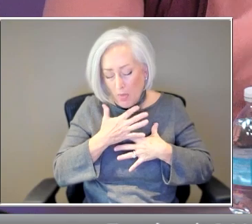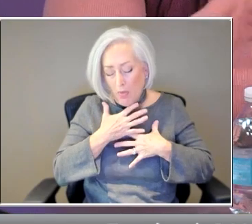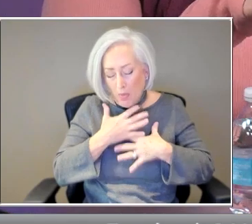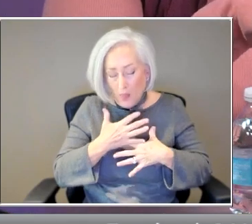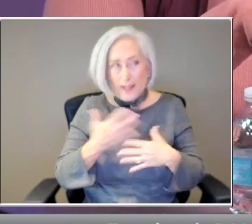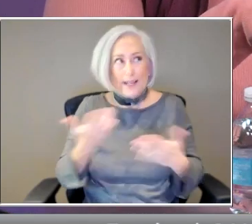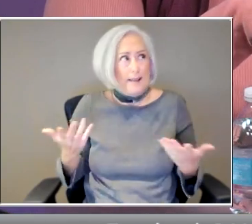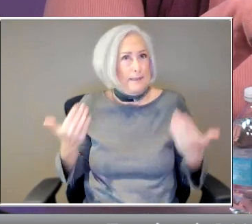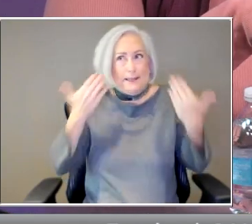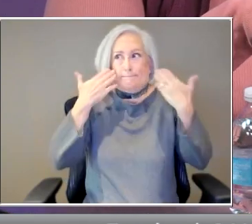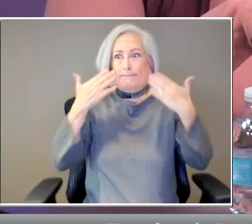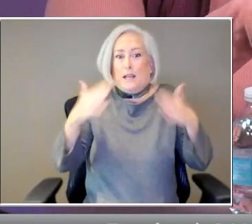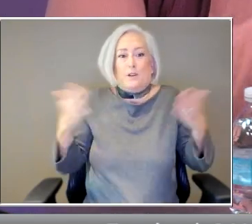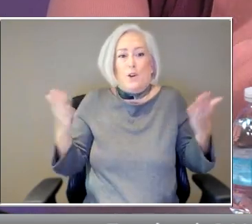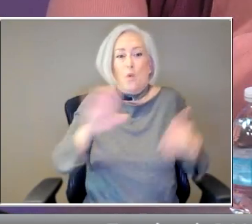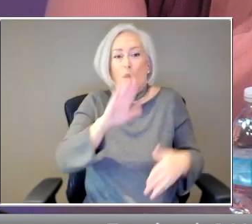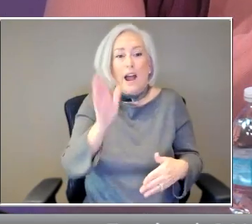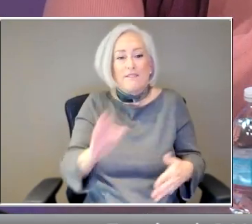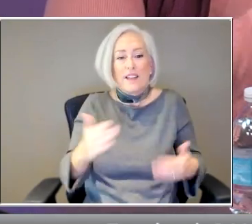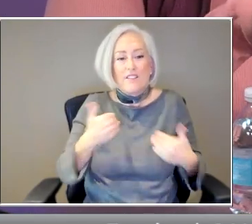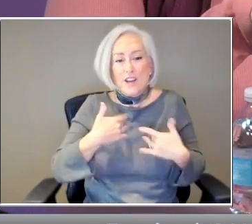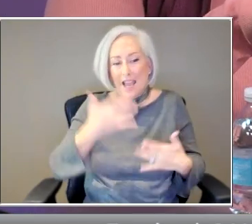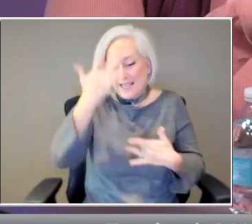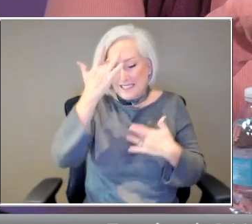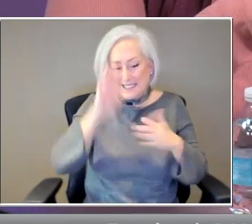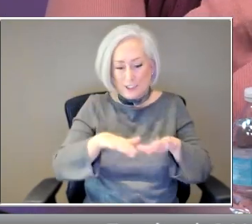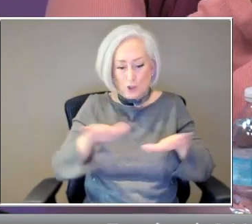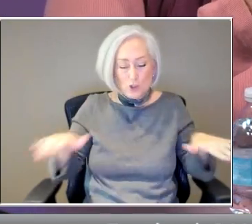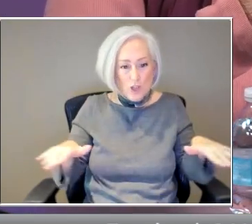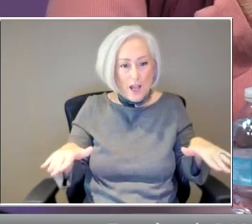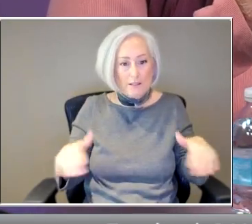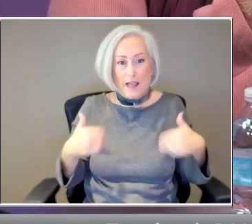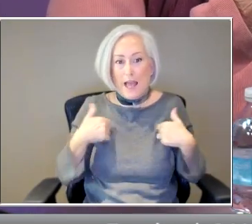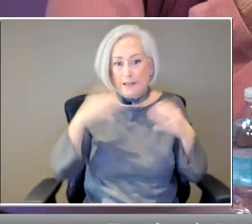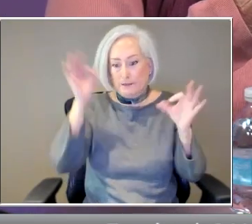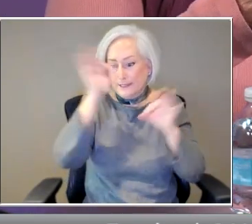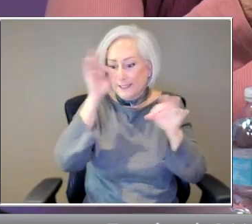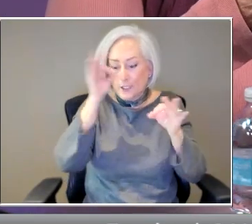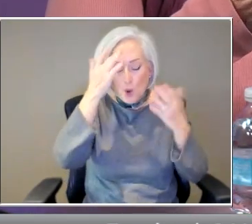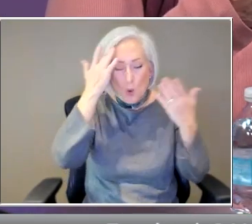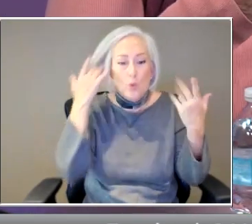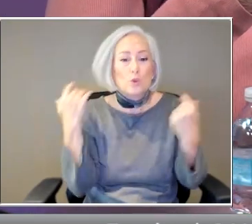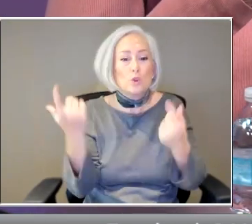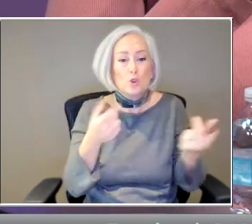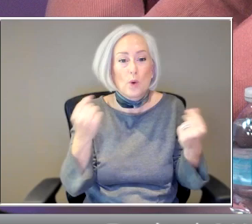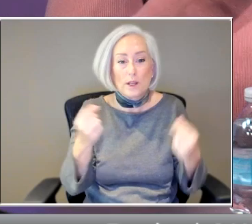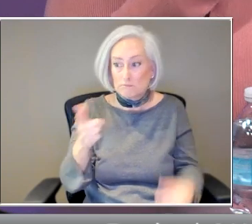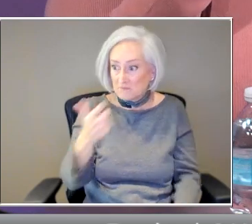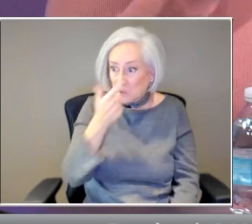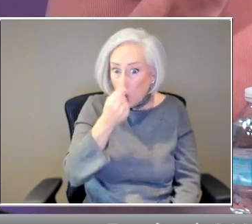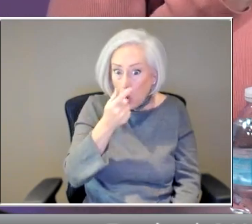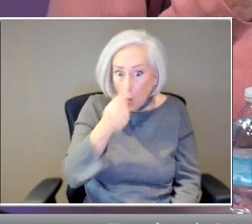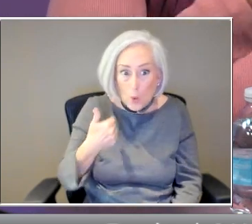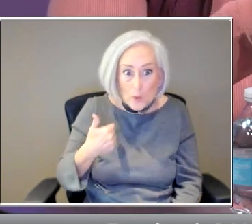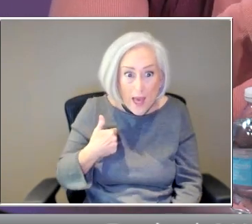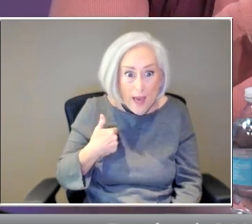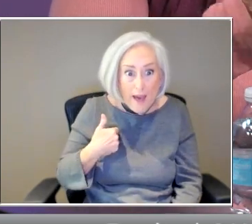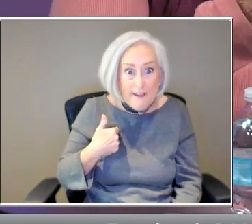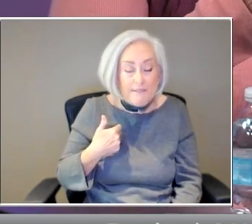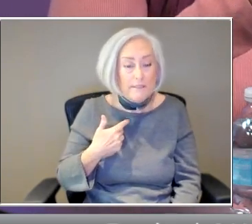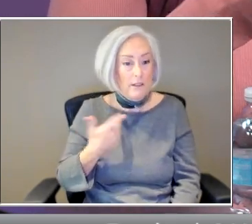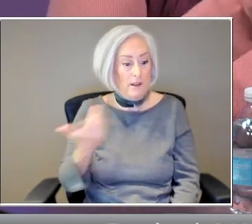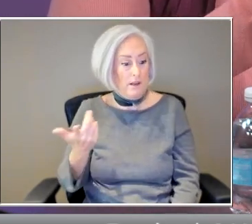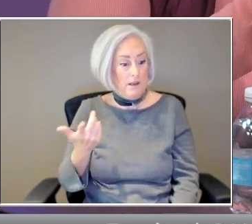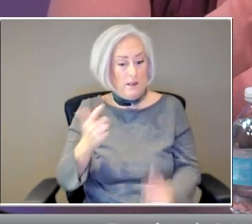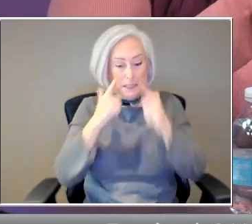never had a sick child. Right. Okay, I had no clue. I didn't know if she had a cold, or she was just